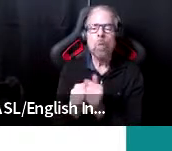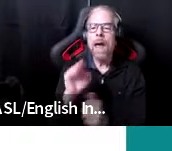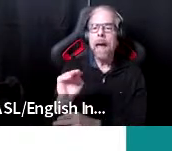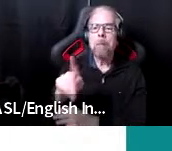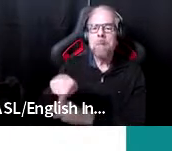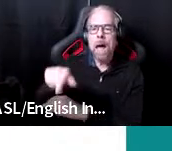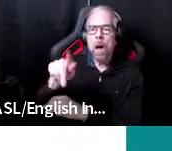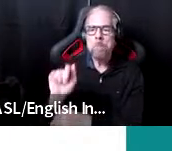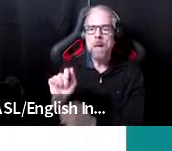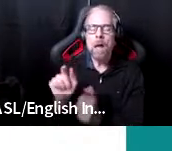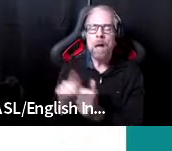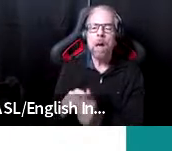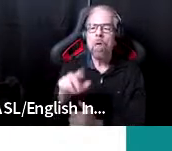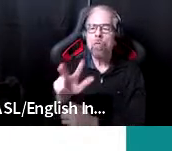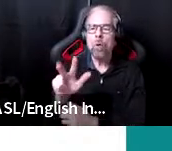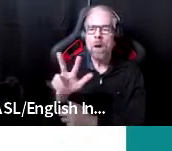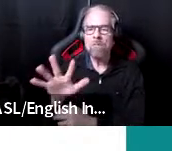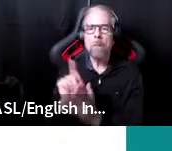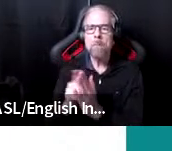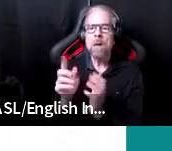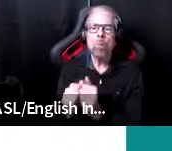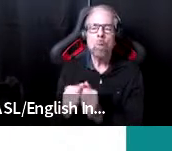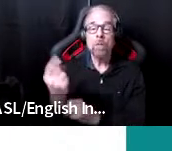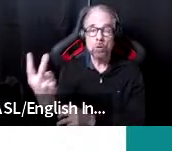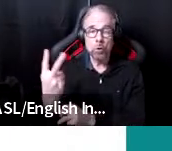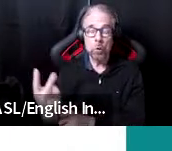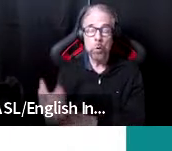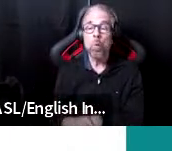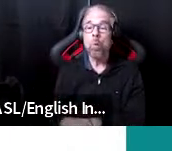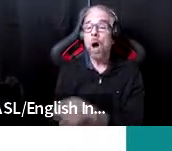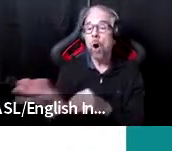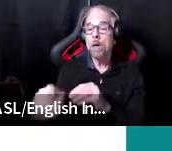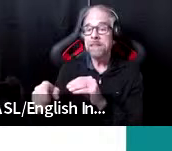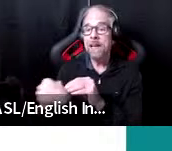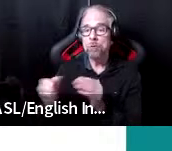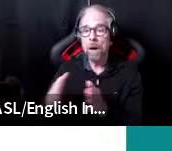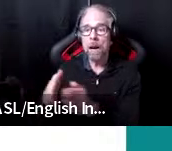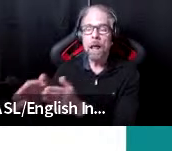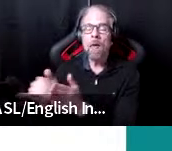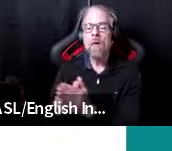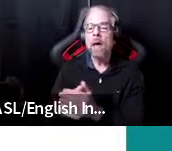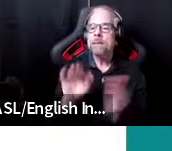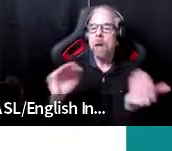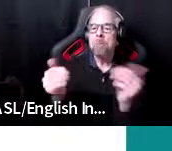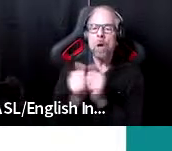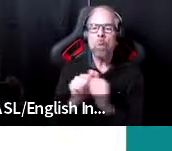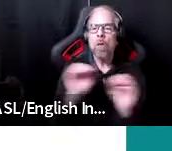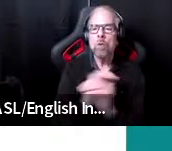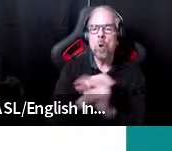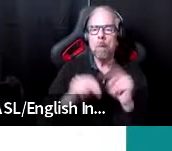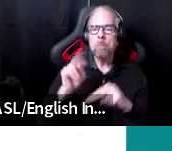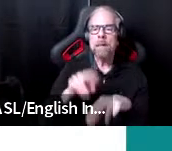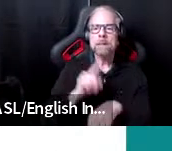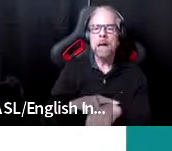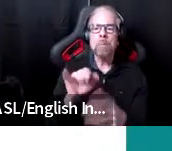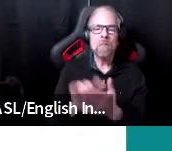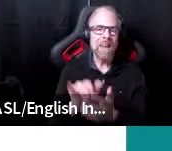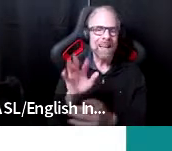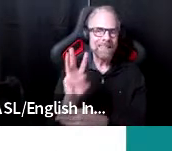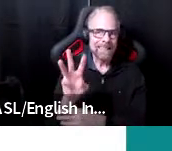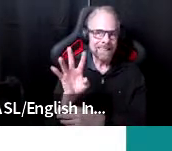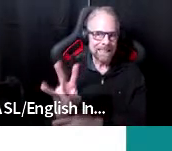33 minutes with the MLPA with 2 auxiliary lanes. These are again compared to the no build time, which is 67 minutes for that travel time